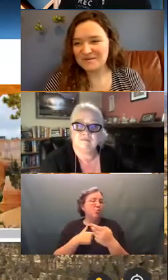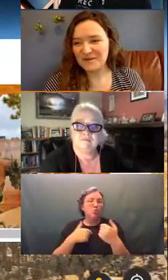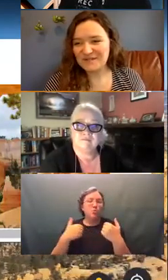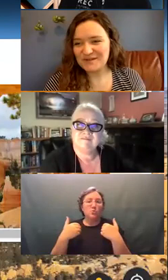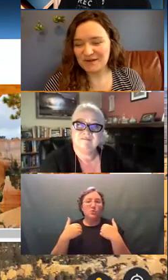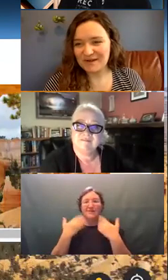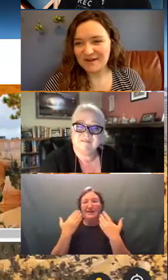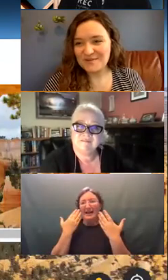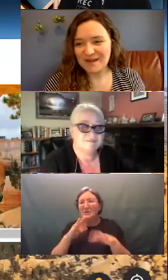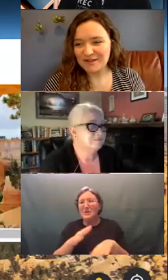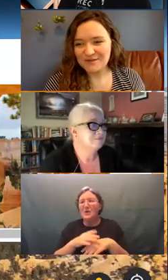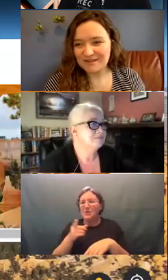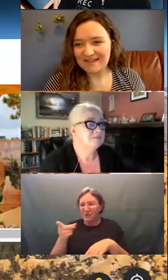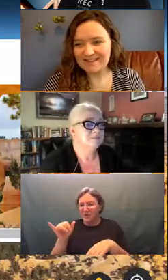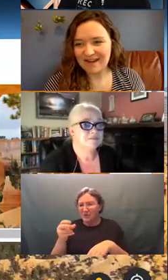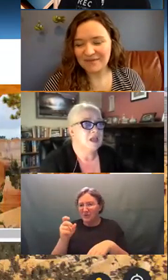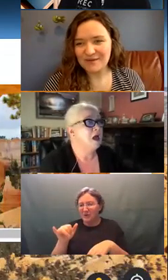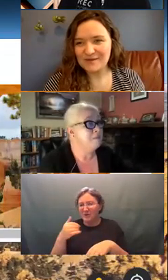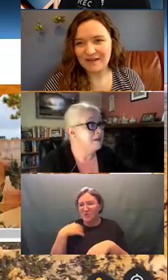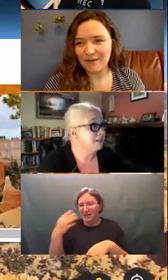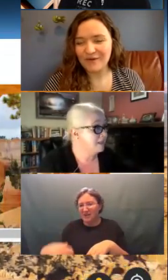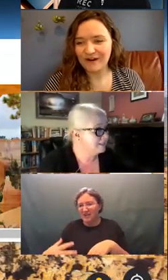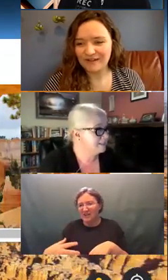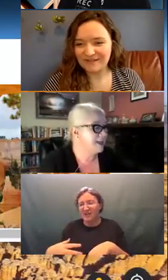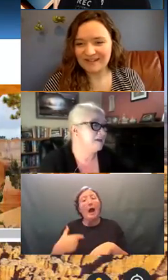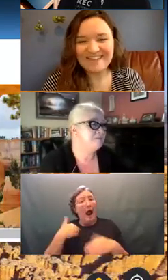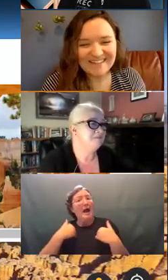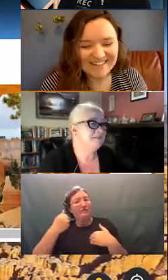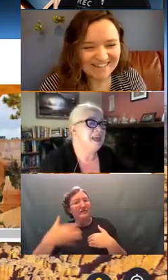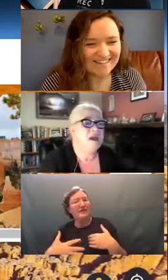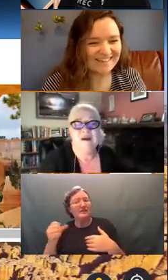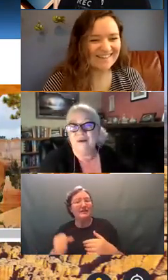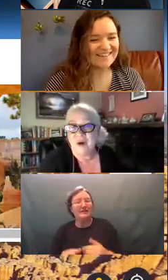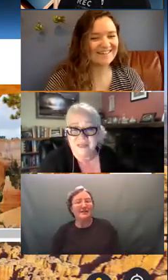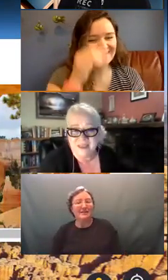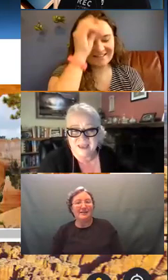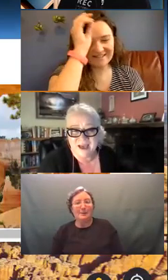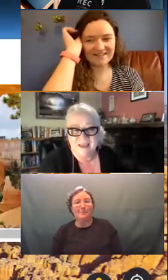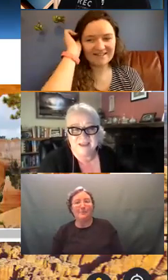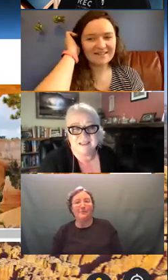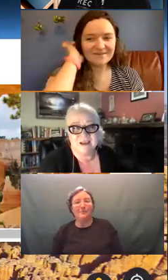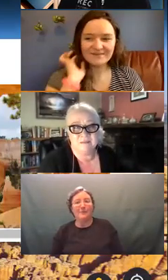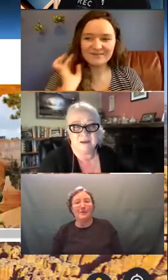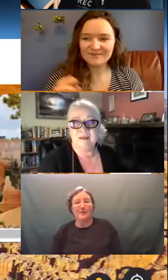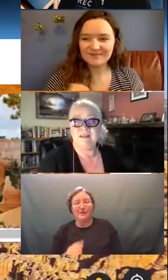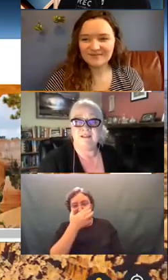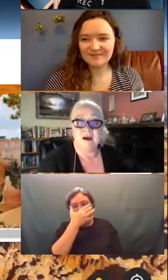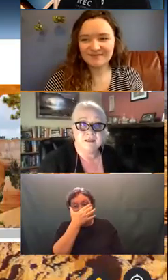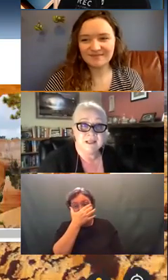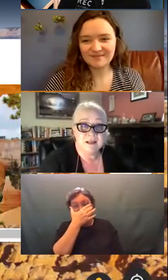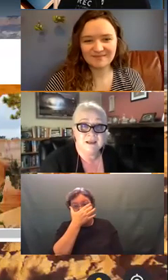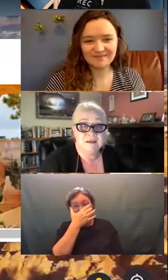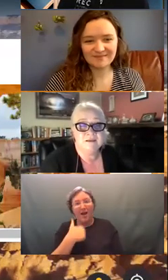I don't know, throw it to you, Jody. I know you made a huge list. I don't think I made a list. One thing that I like to talk about is